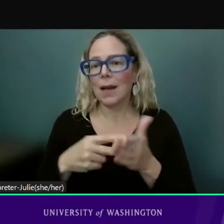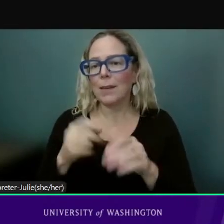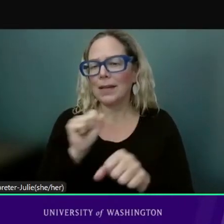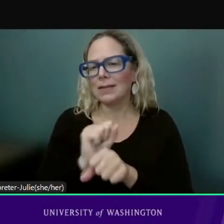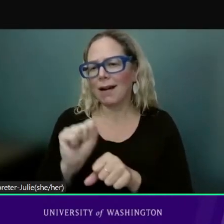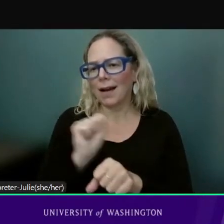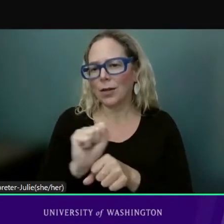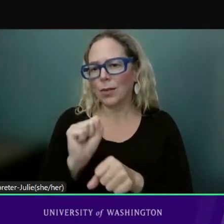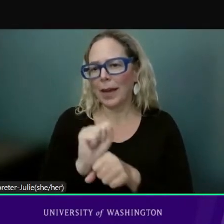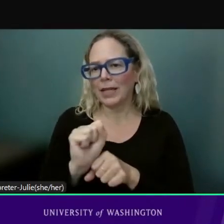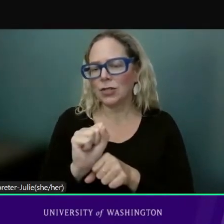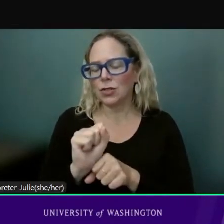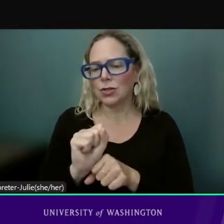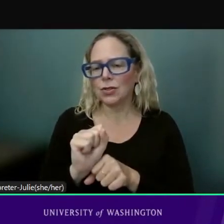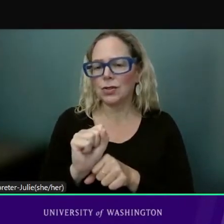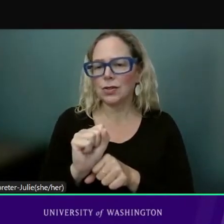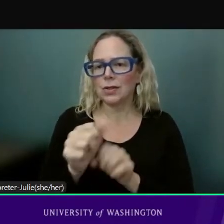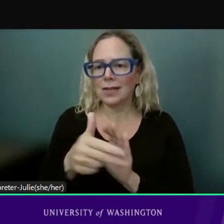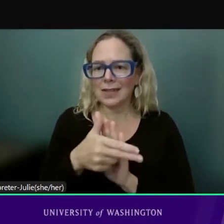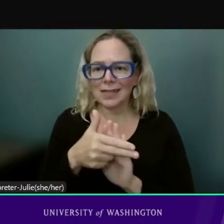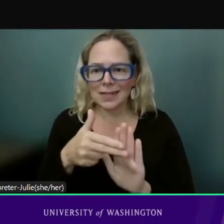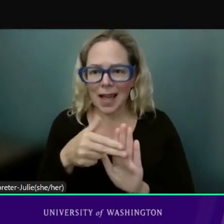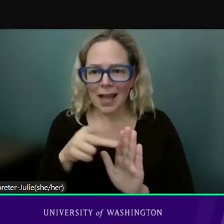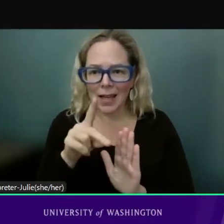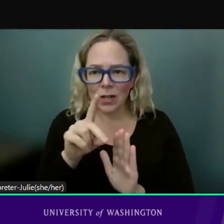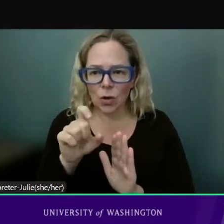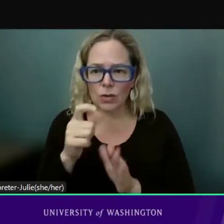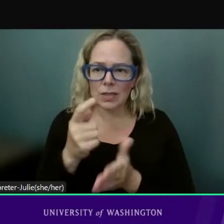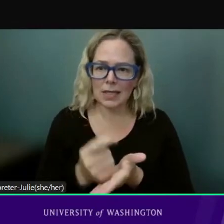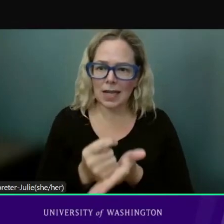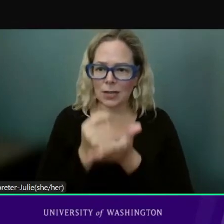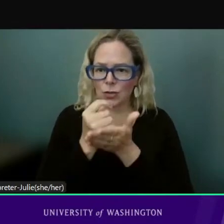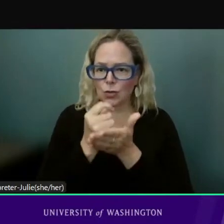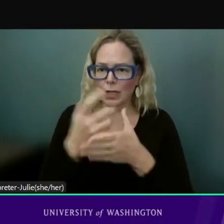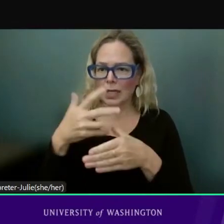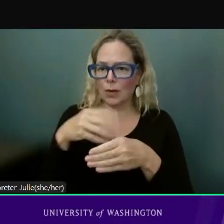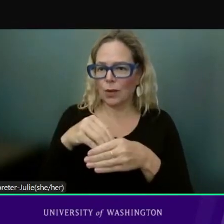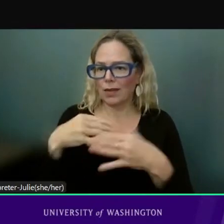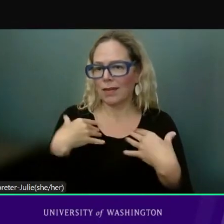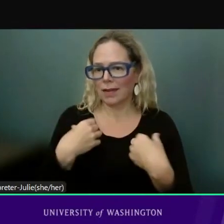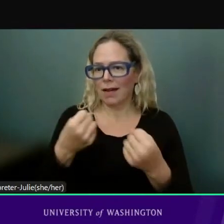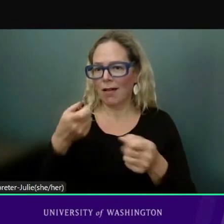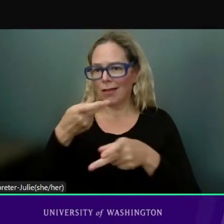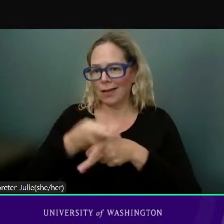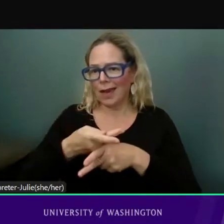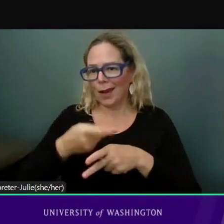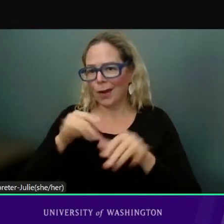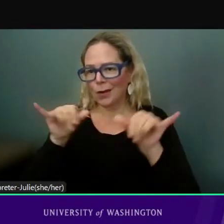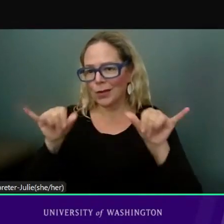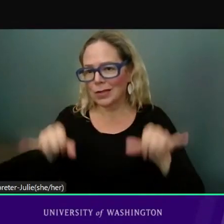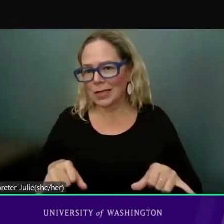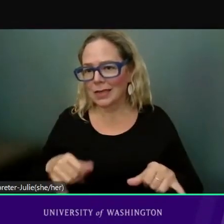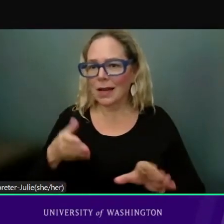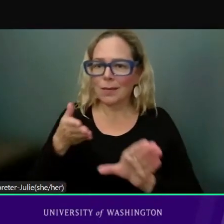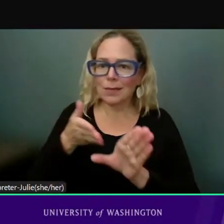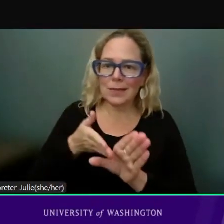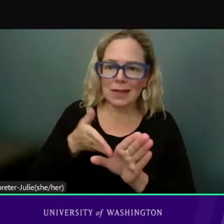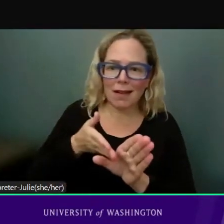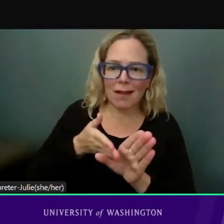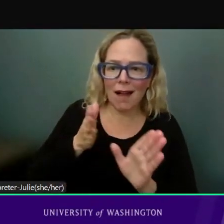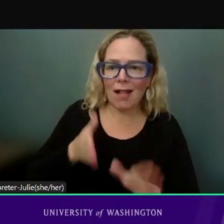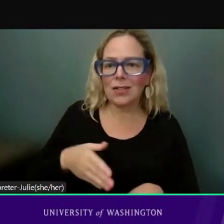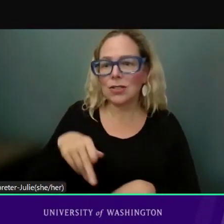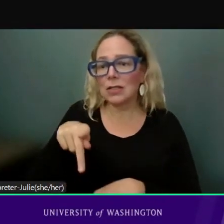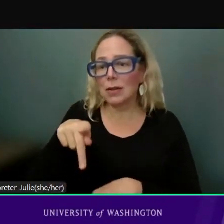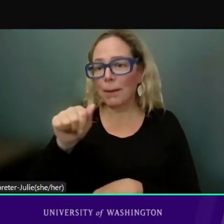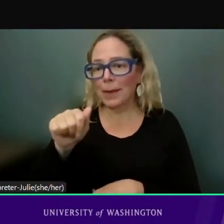occupations diagnosing and treating in healthcare system, which included psychologists, PAs,